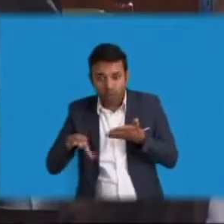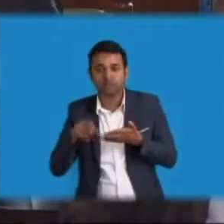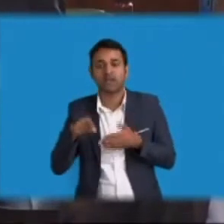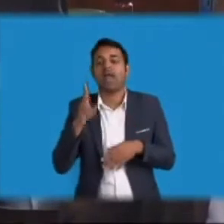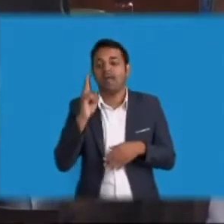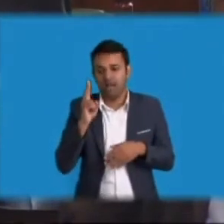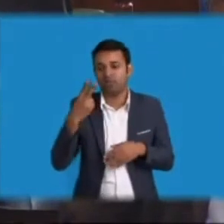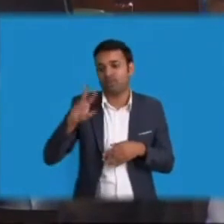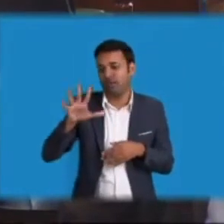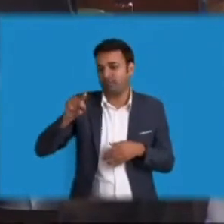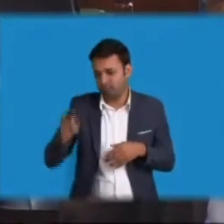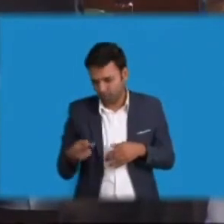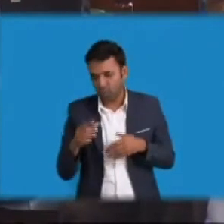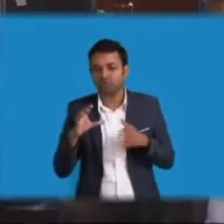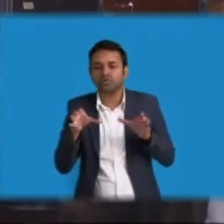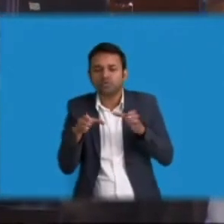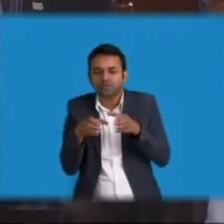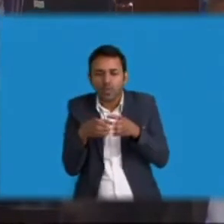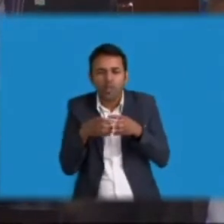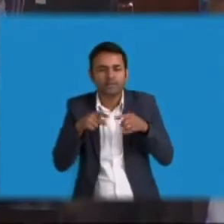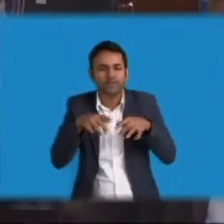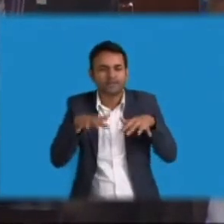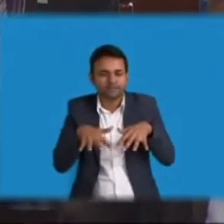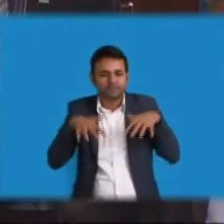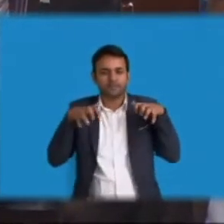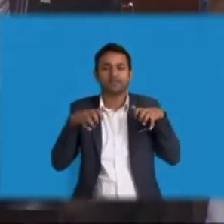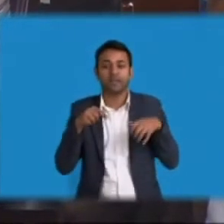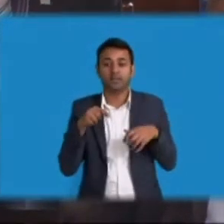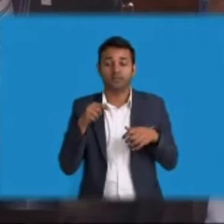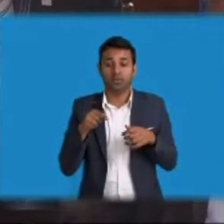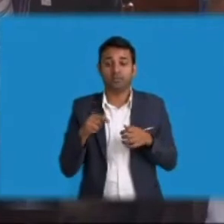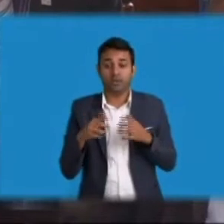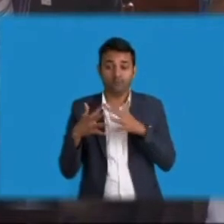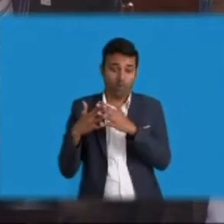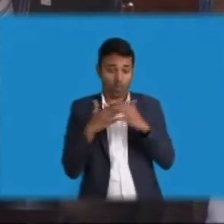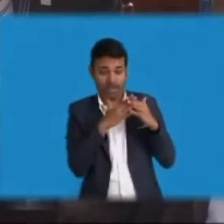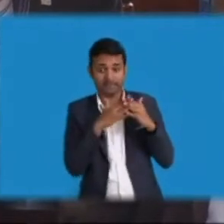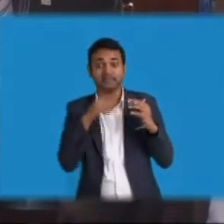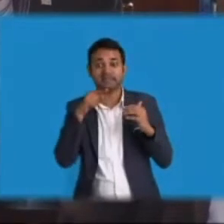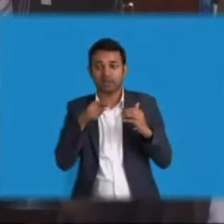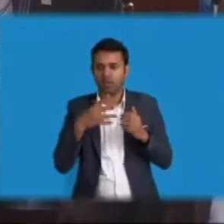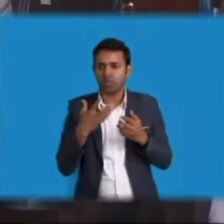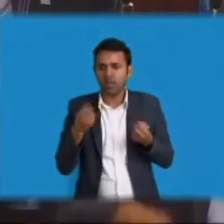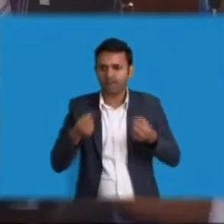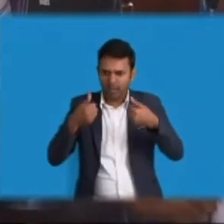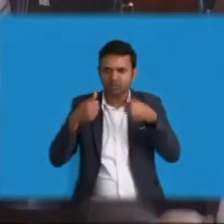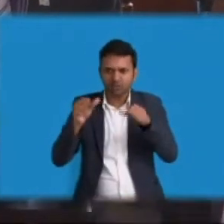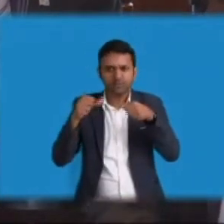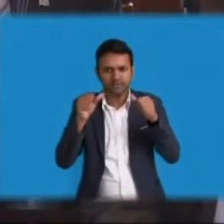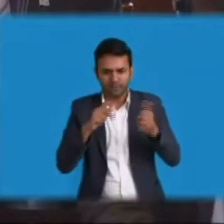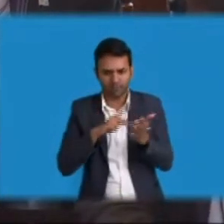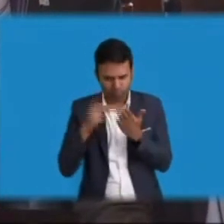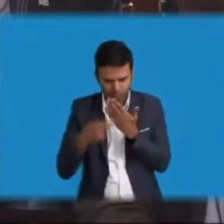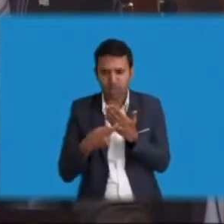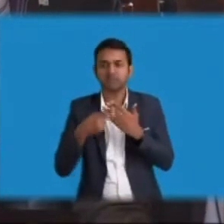on the mini pavilion. Madam Speaker, heading to West, we have a number of significant achievements and projects apart from